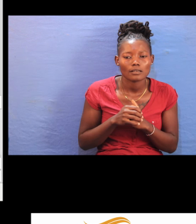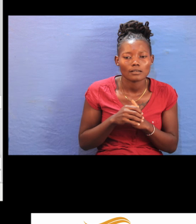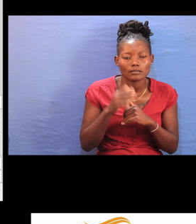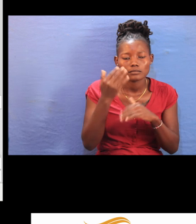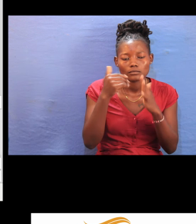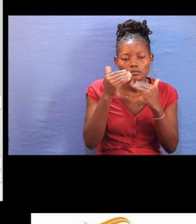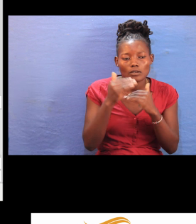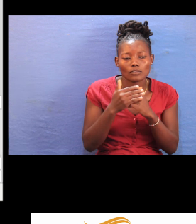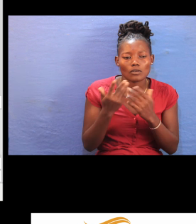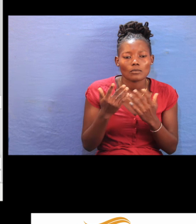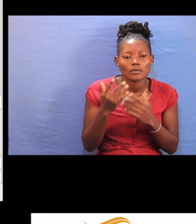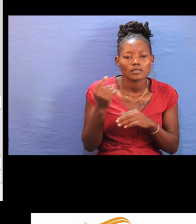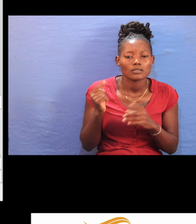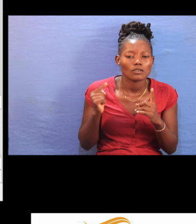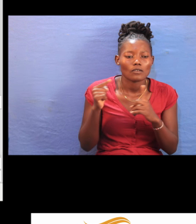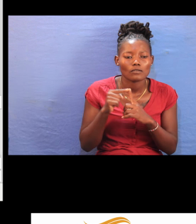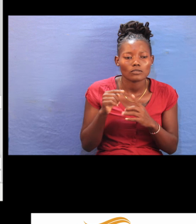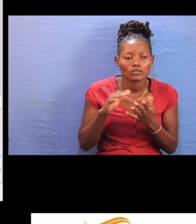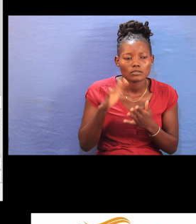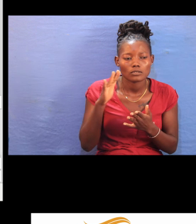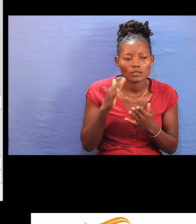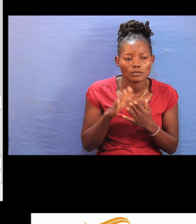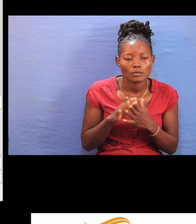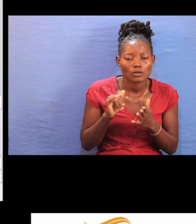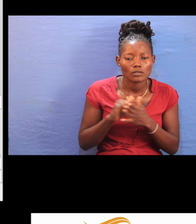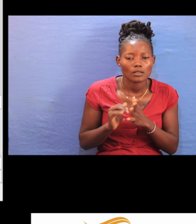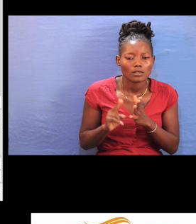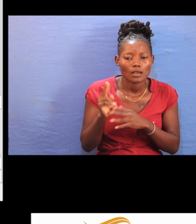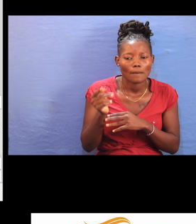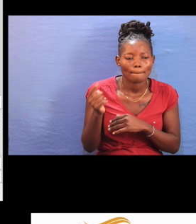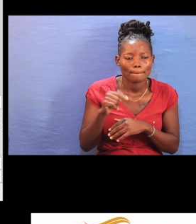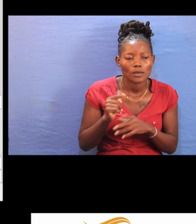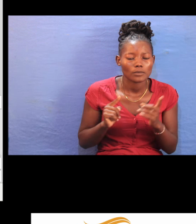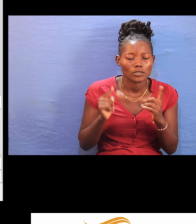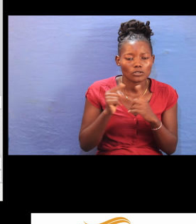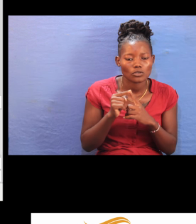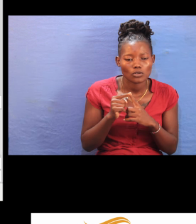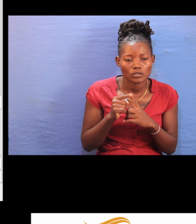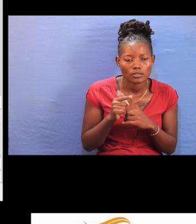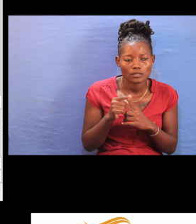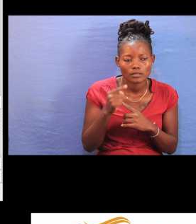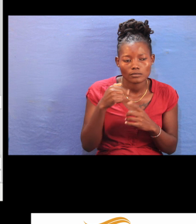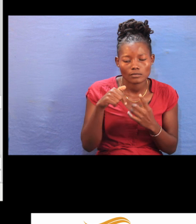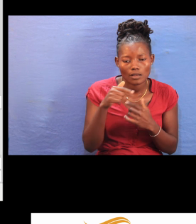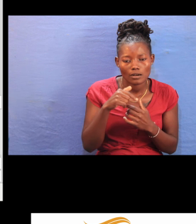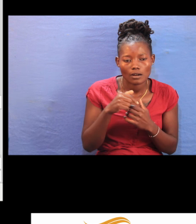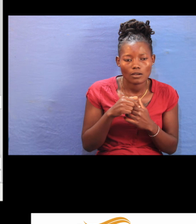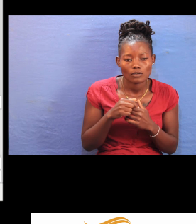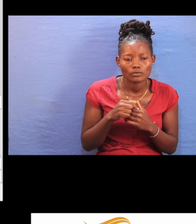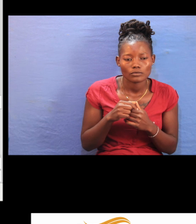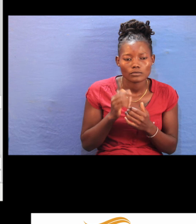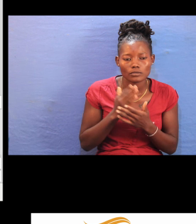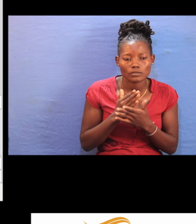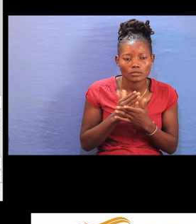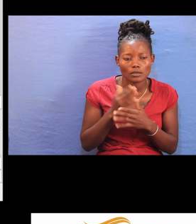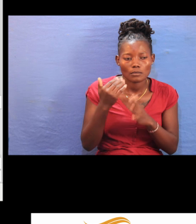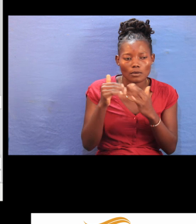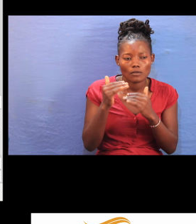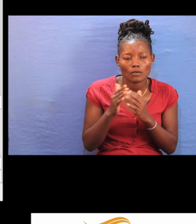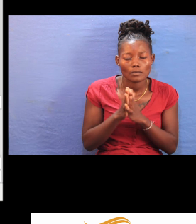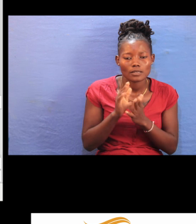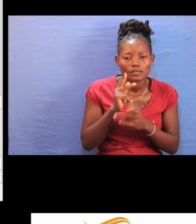Performance and process goals are more precise than outcome goals and less dependent on the behavior of others. In other words, performance